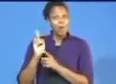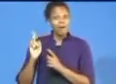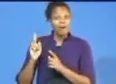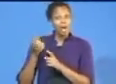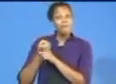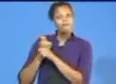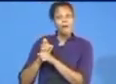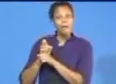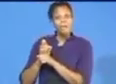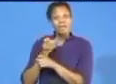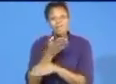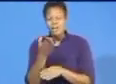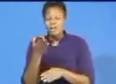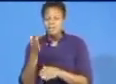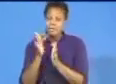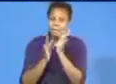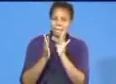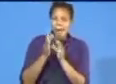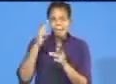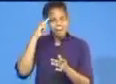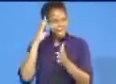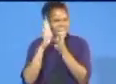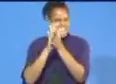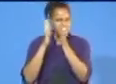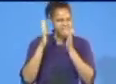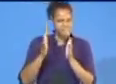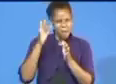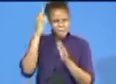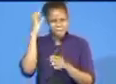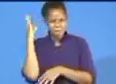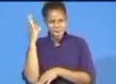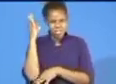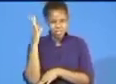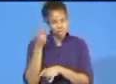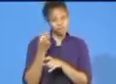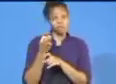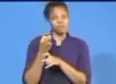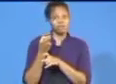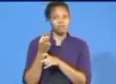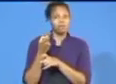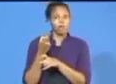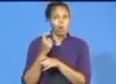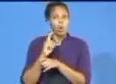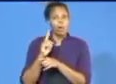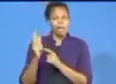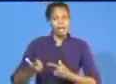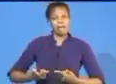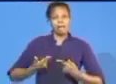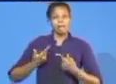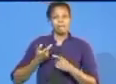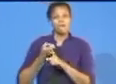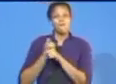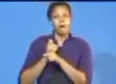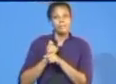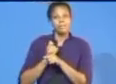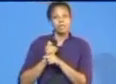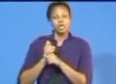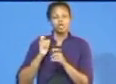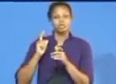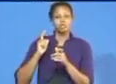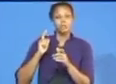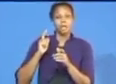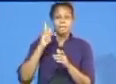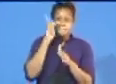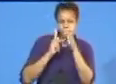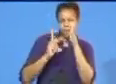a Bible-believing preacher where I come from. There's a law-abiding prophet where I